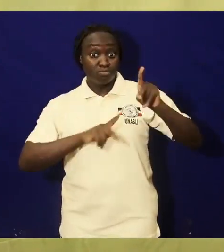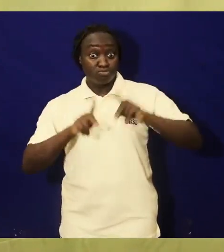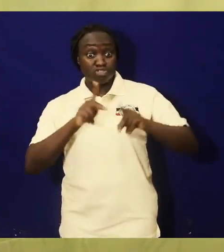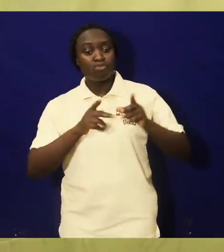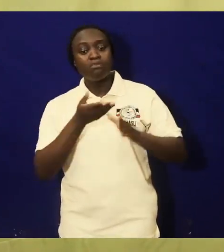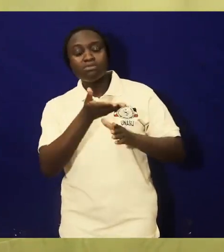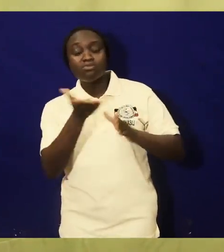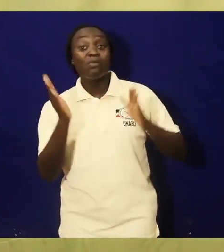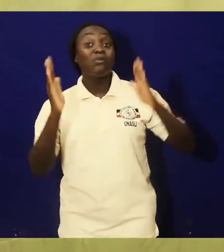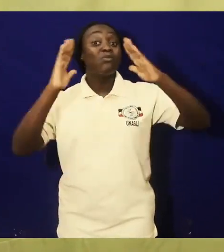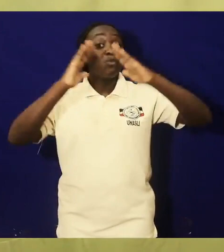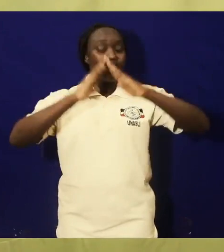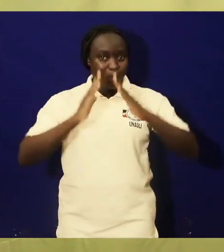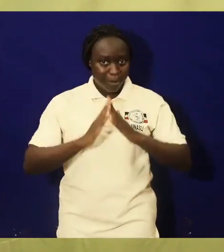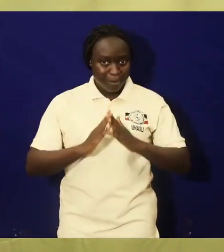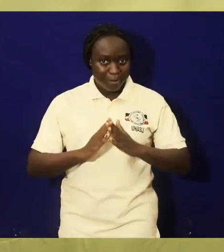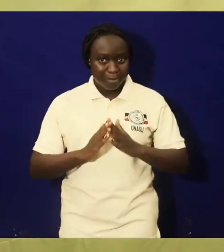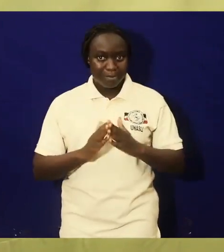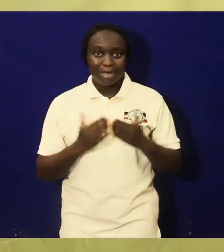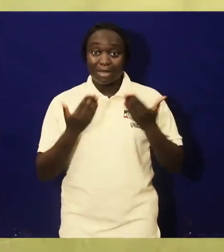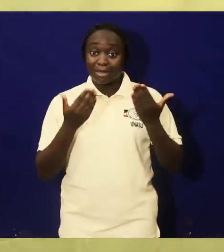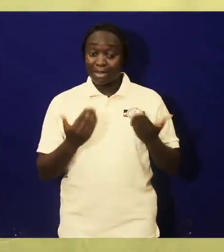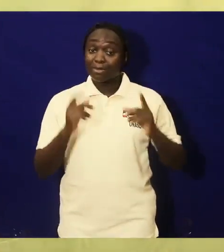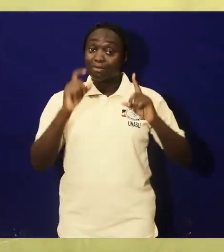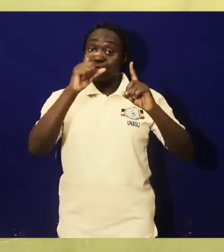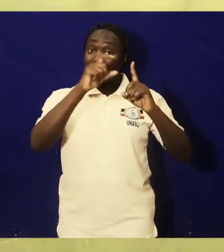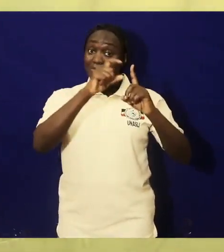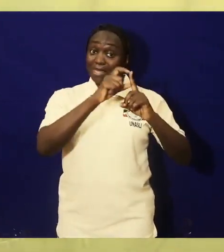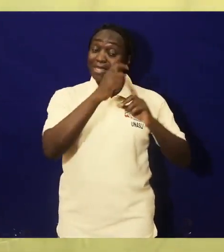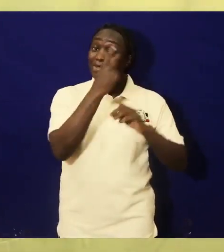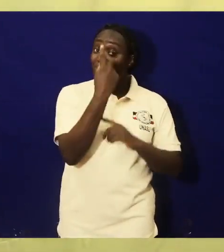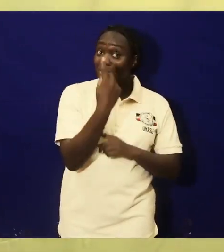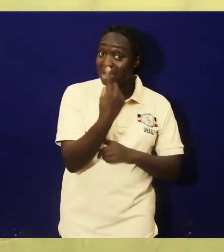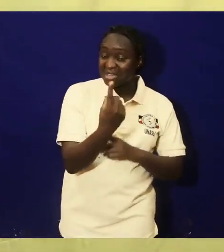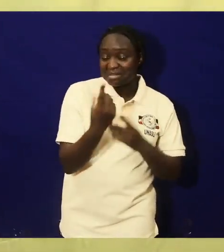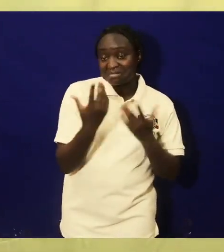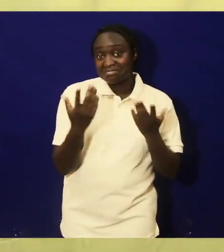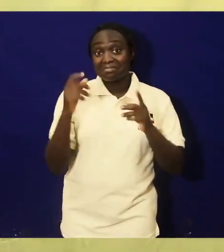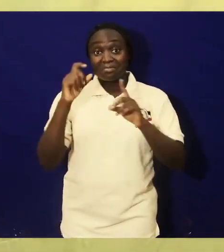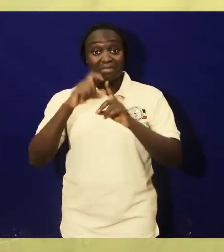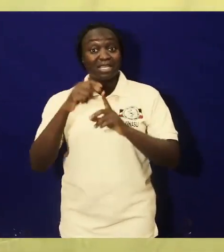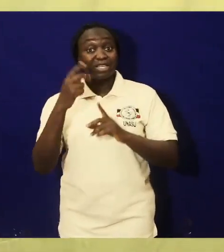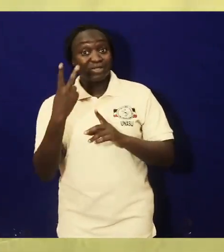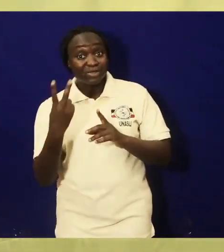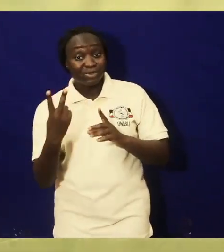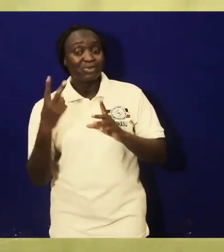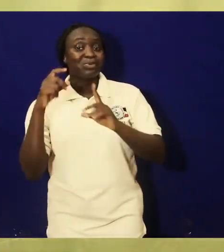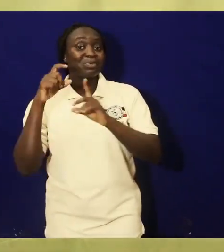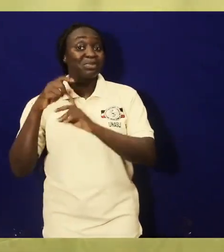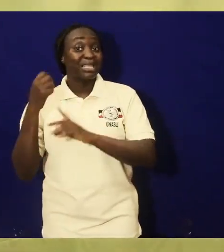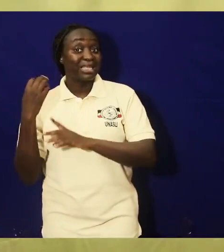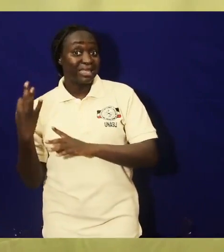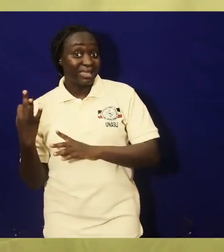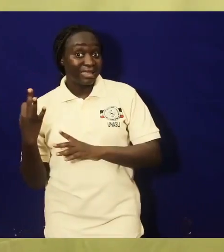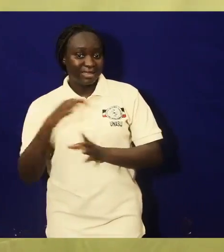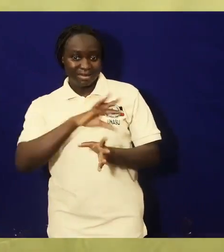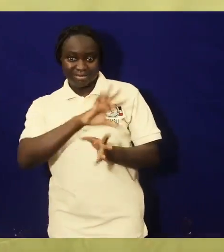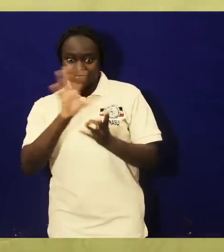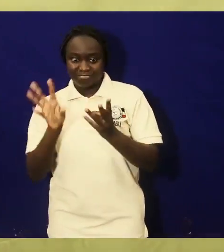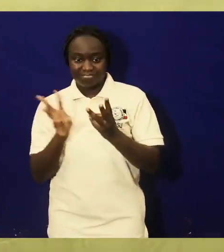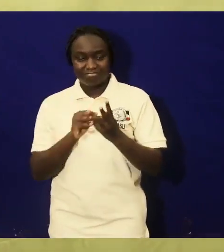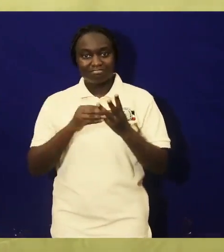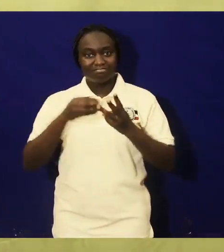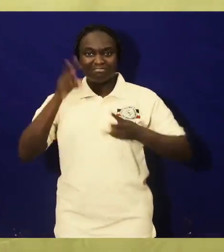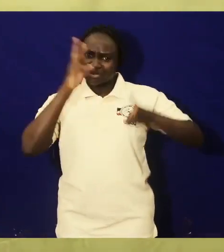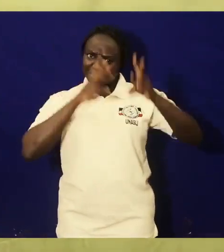talk about the people at home. This lesson is for primary 1, primary